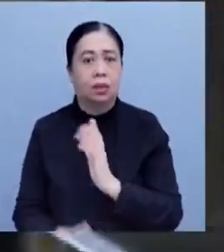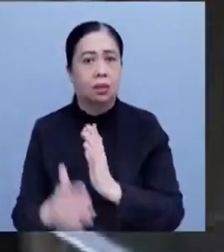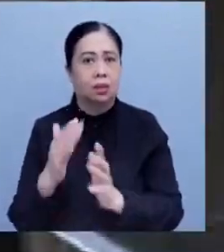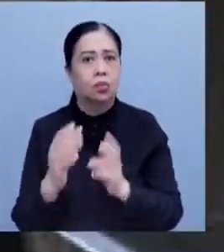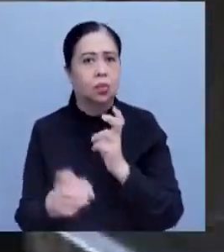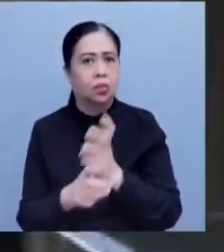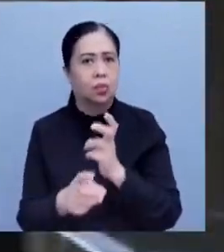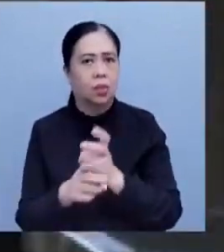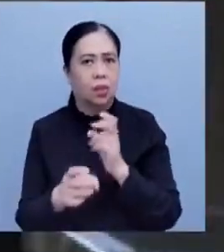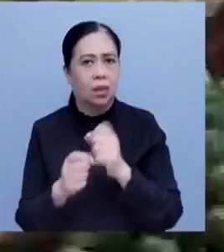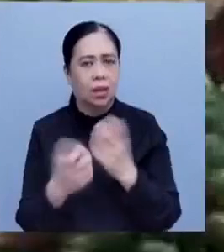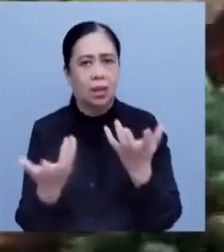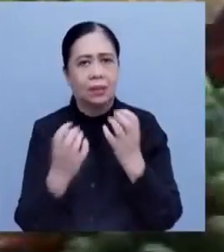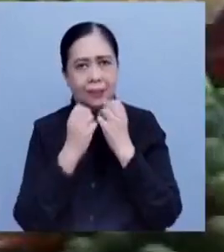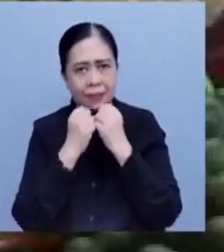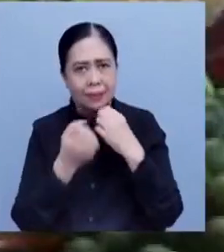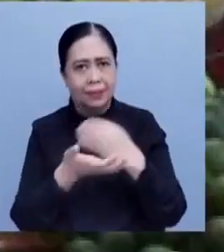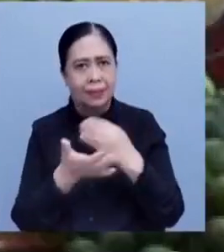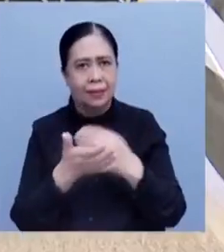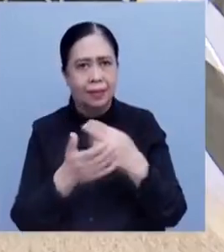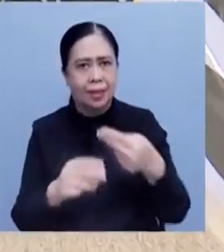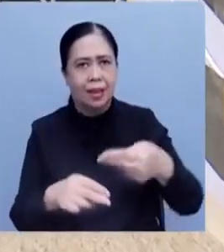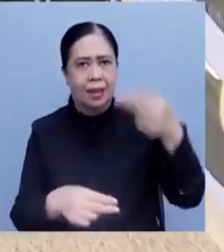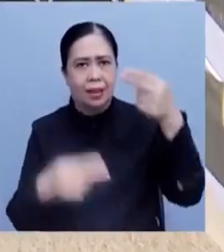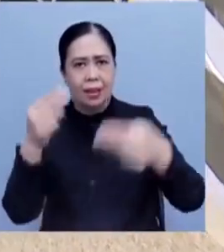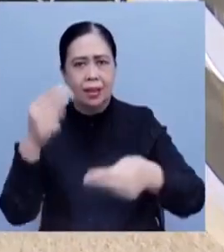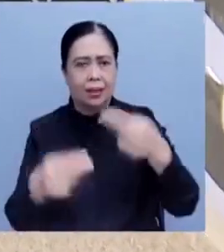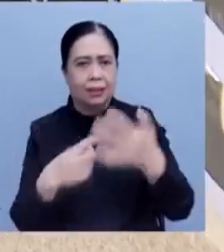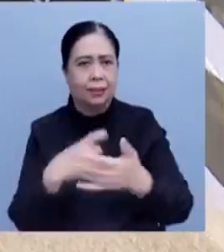make ends meet due to high commodity prices,